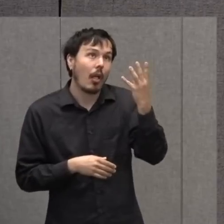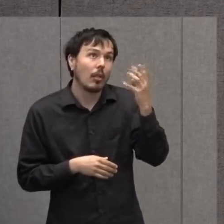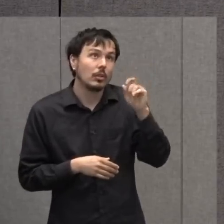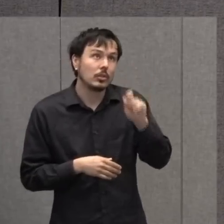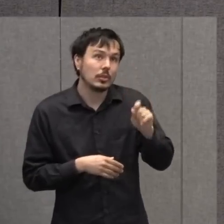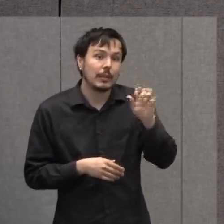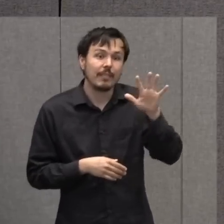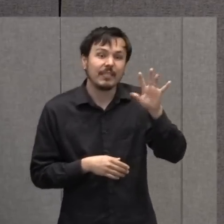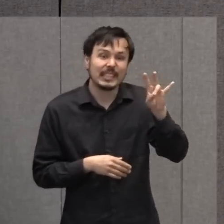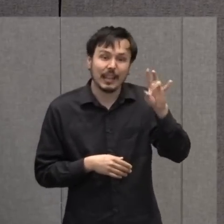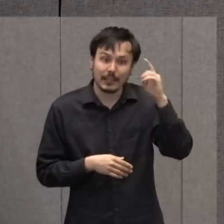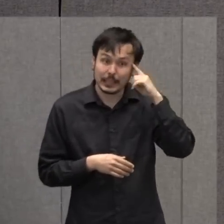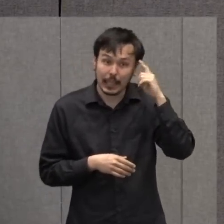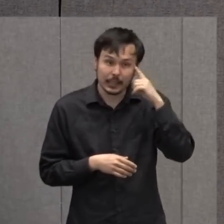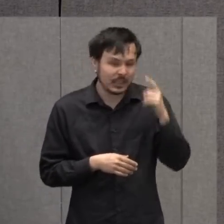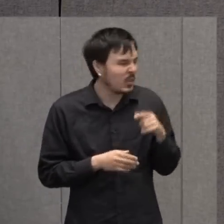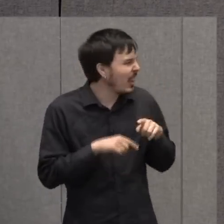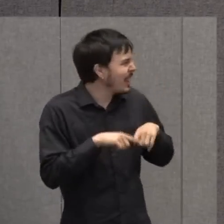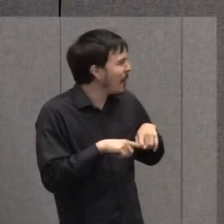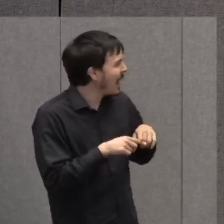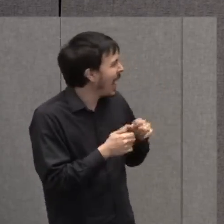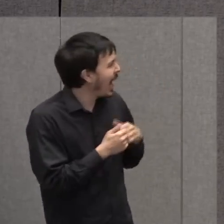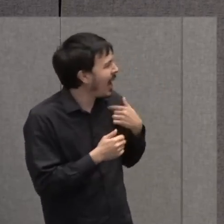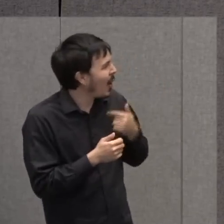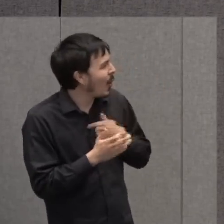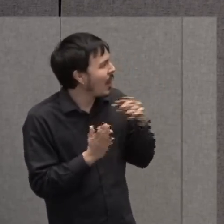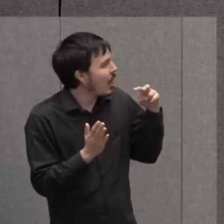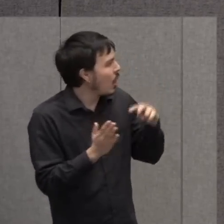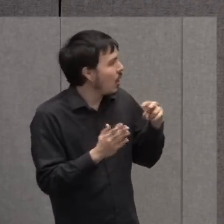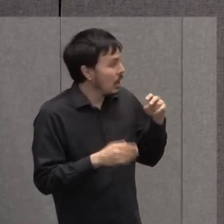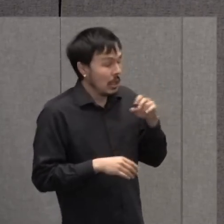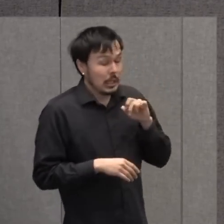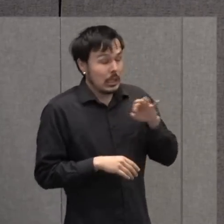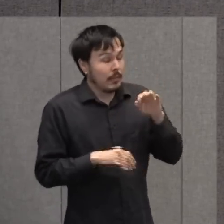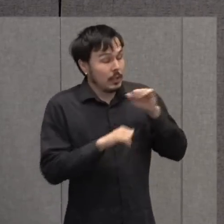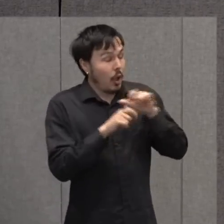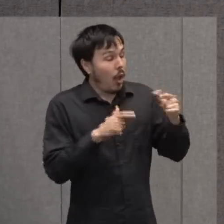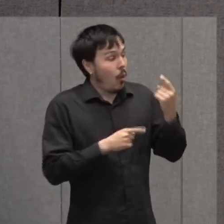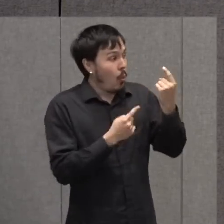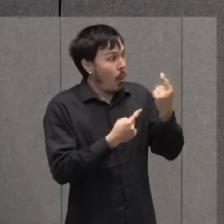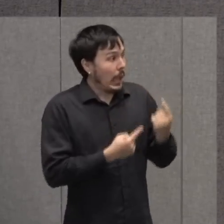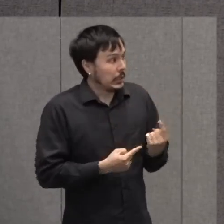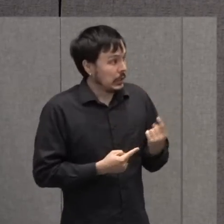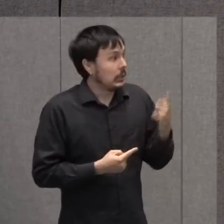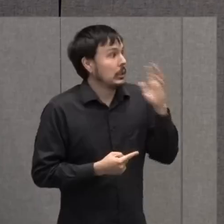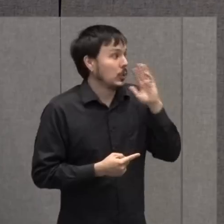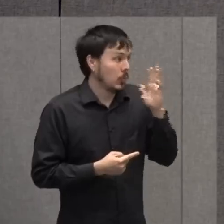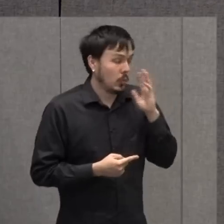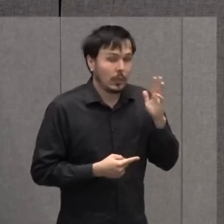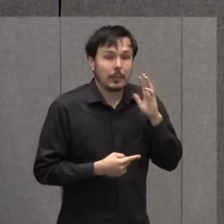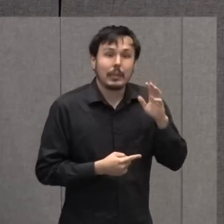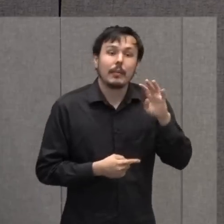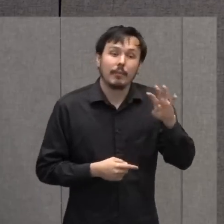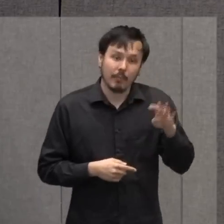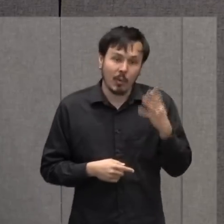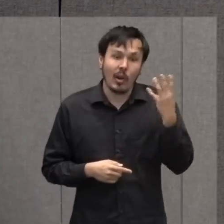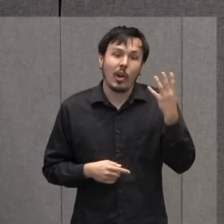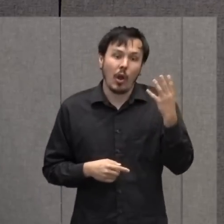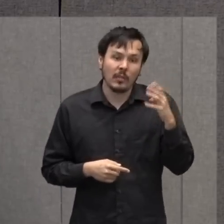$4.57, or? It depends on how we look at it. If we Yeah. look at it as all ones, Right. then it would it's be